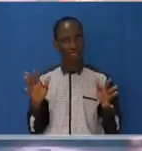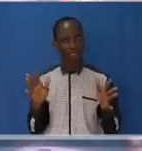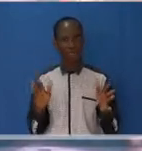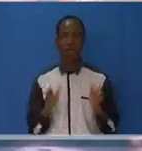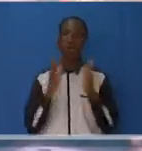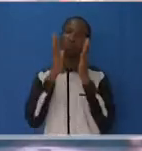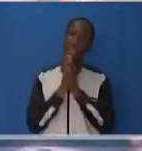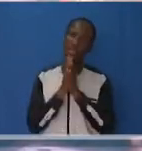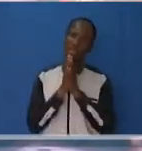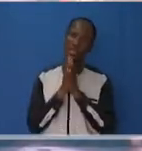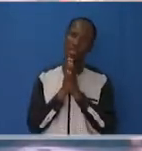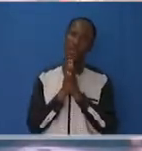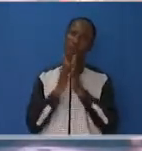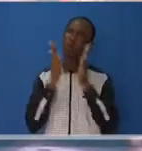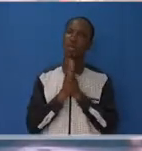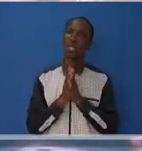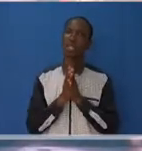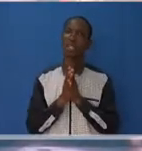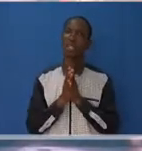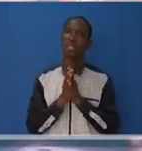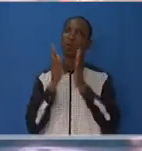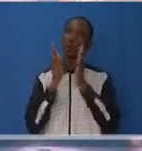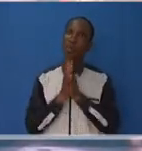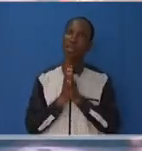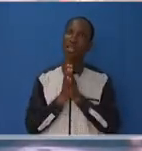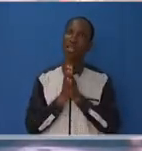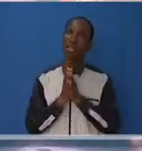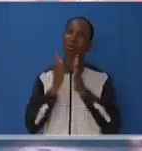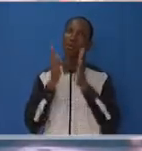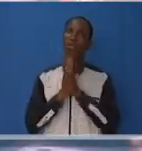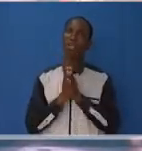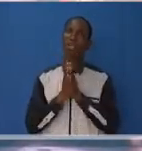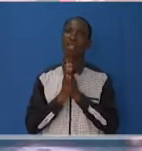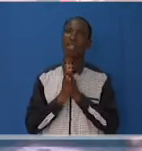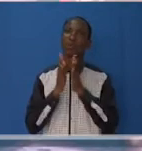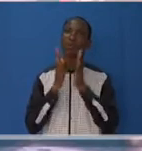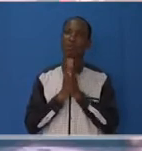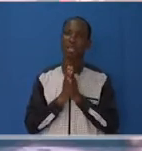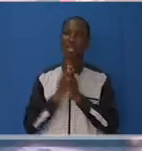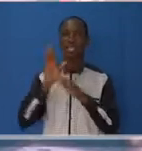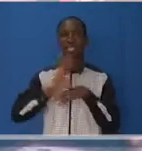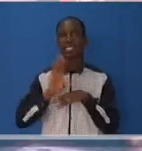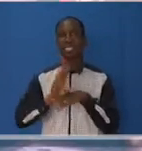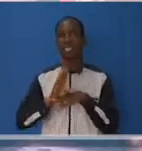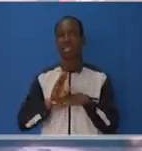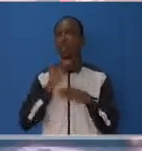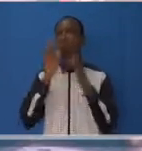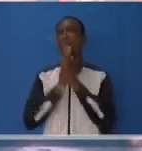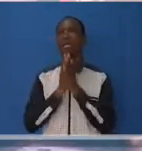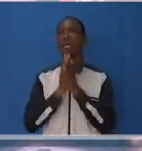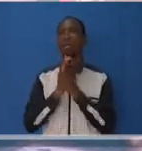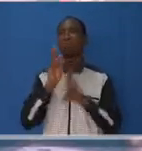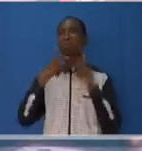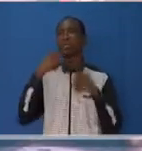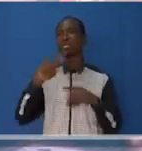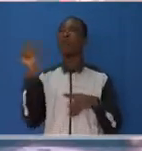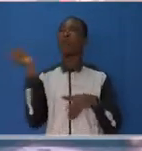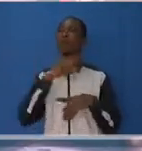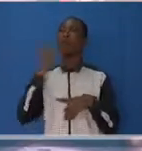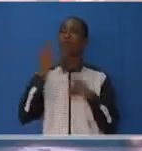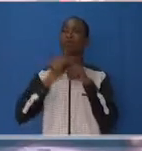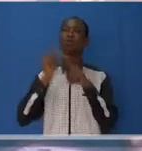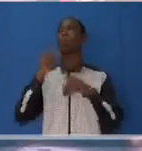bompae enye mpae a ye bo a nenni pebi prekope na kasa ahudu obi ebe wuram ne keke kanse mbia